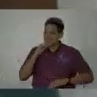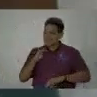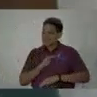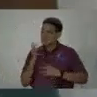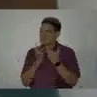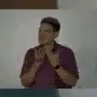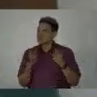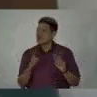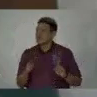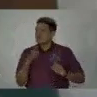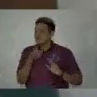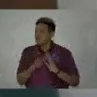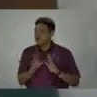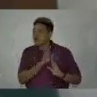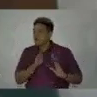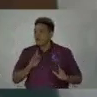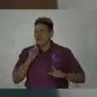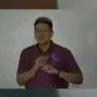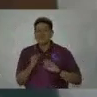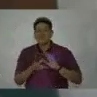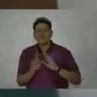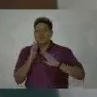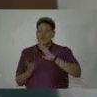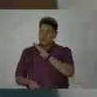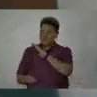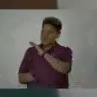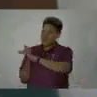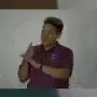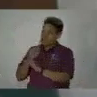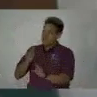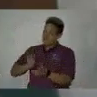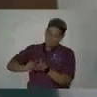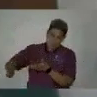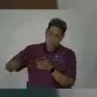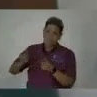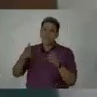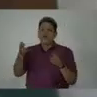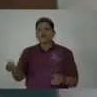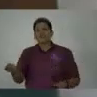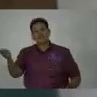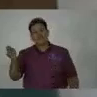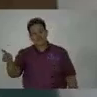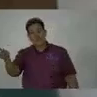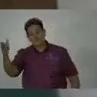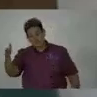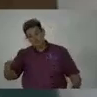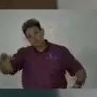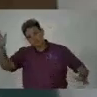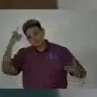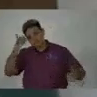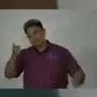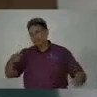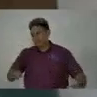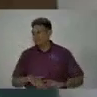unsatisfactory. The review board recommends that the revocation order be set aside and that the firearm user status of the applicant